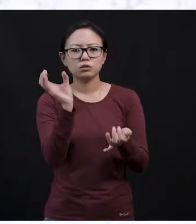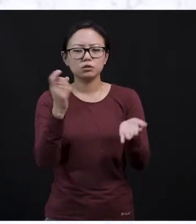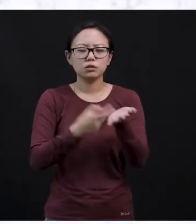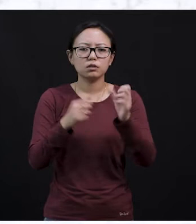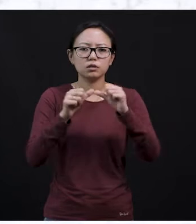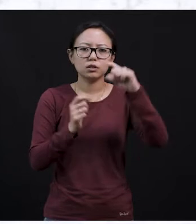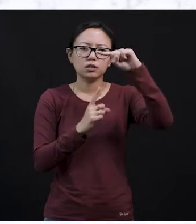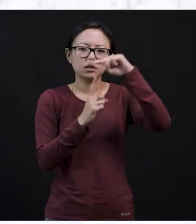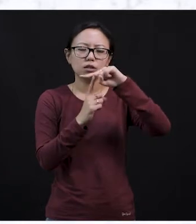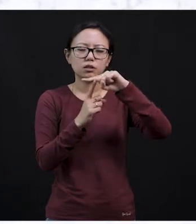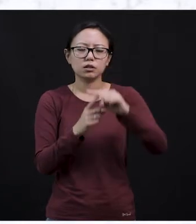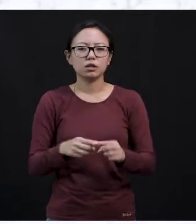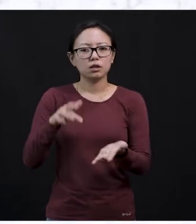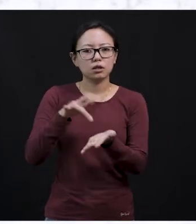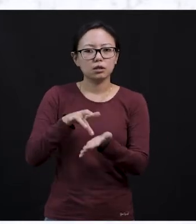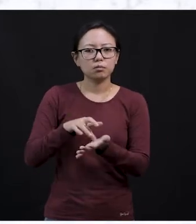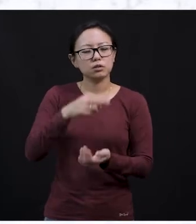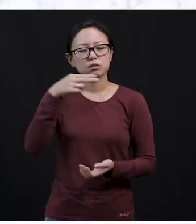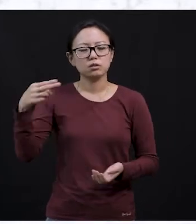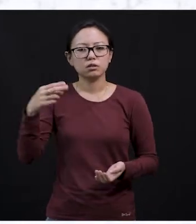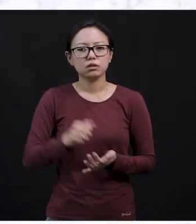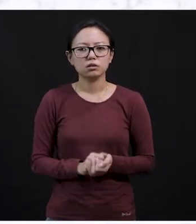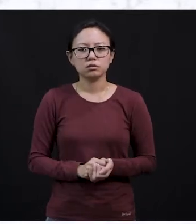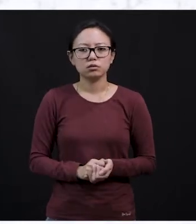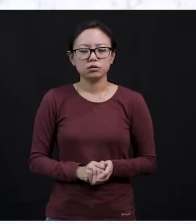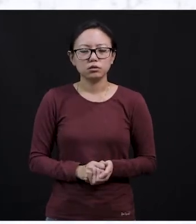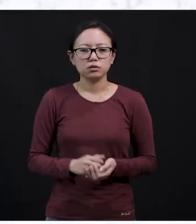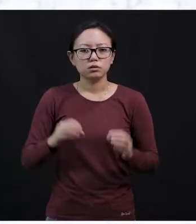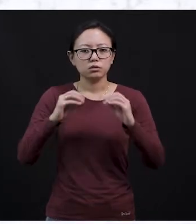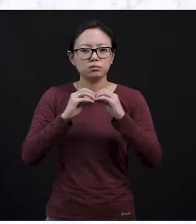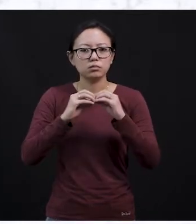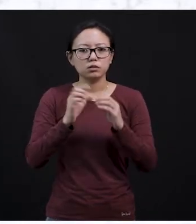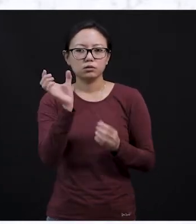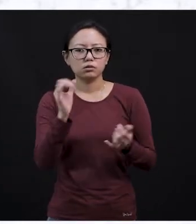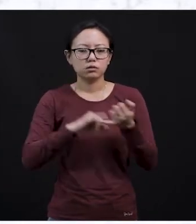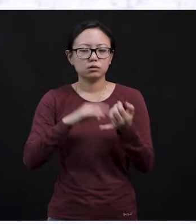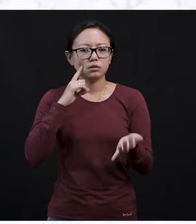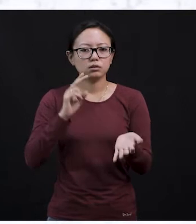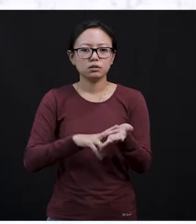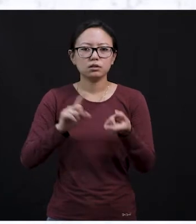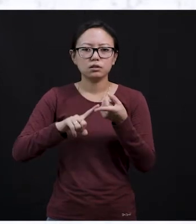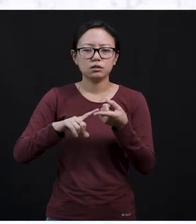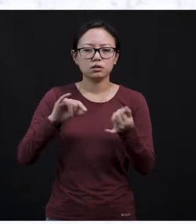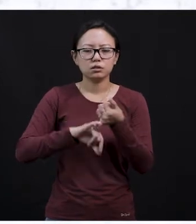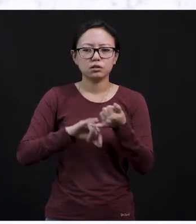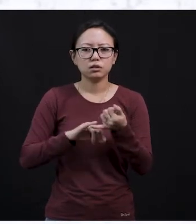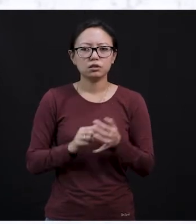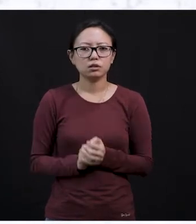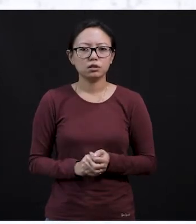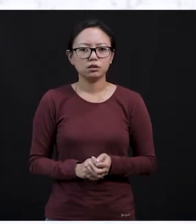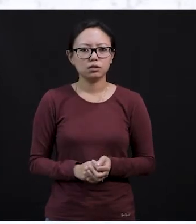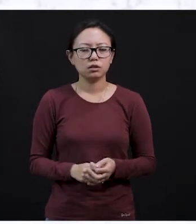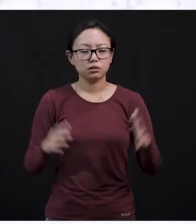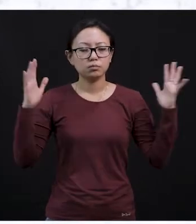had business opportunities, but slowly and steadily, Britishers tried to make Bombay as a capital and as a